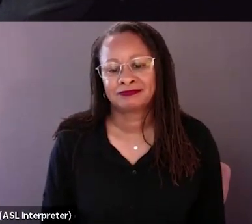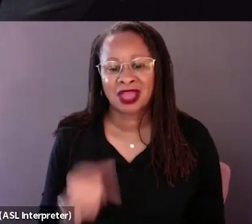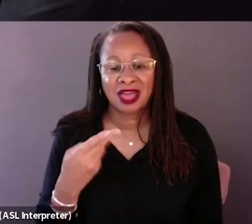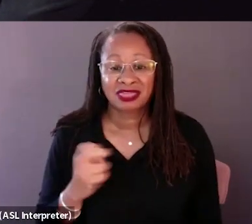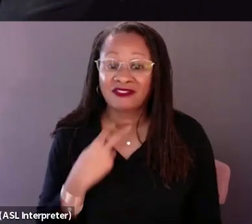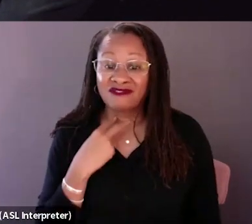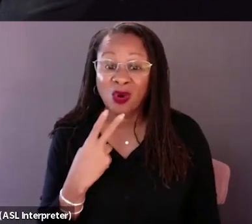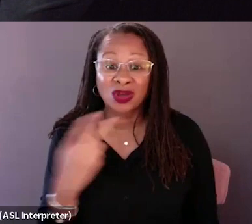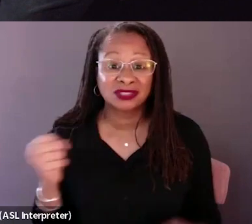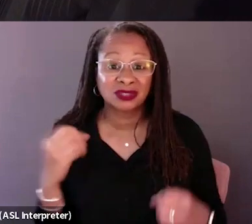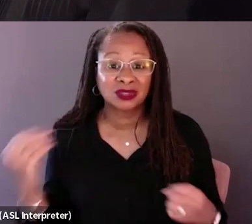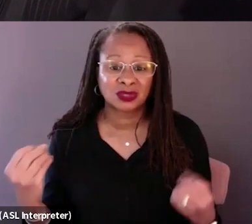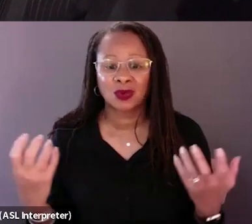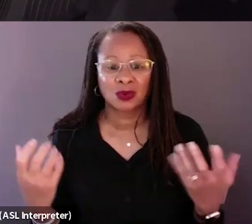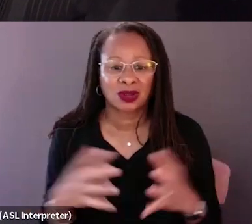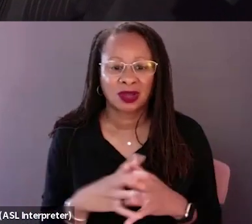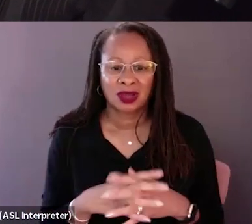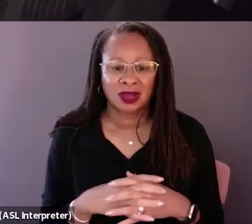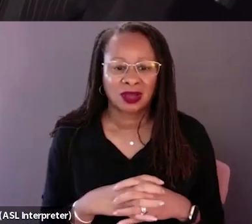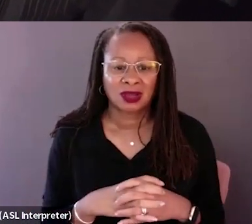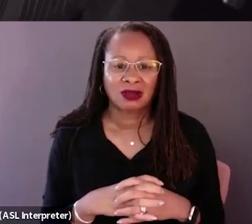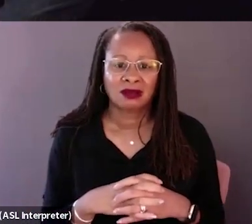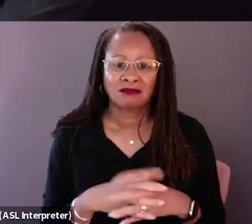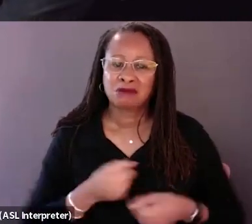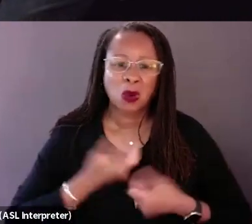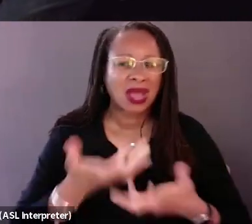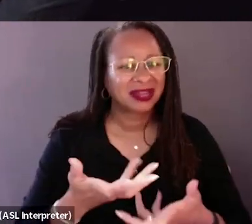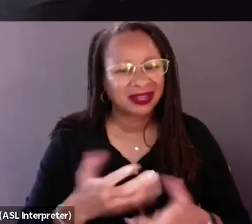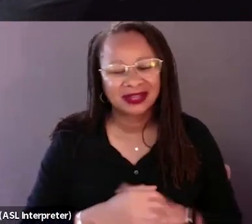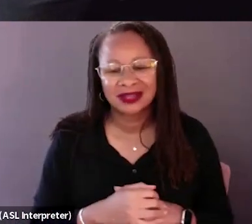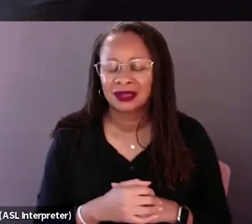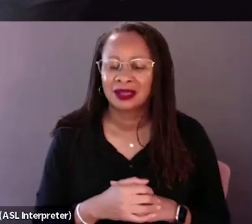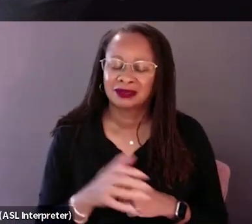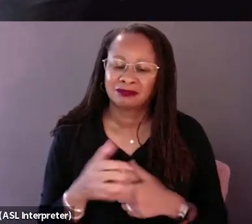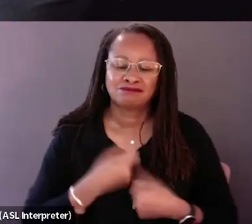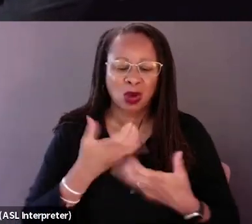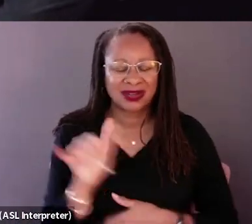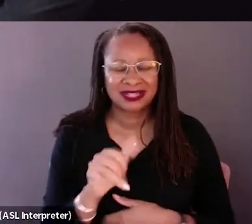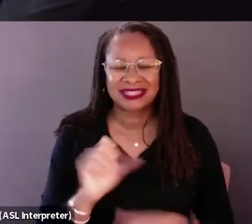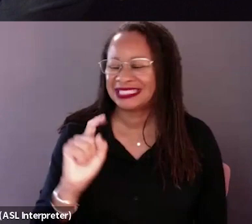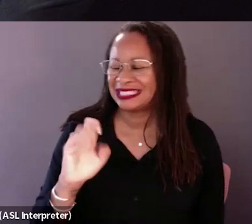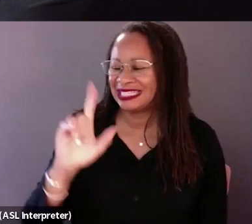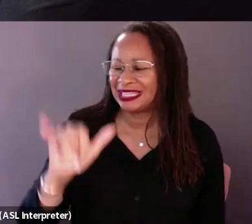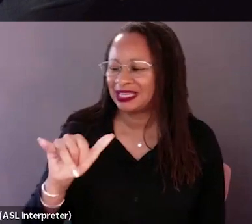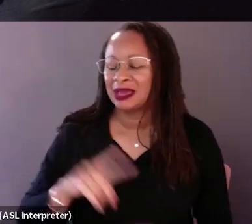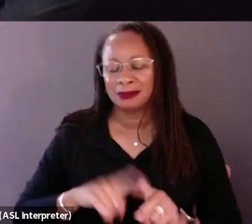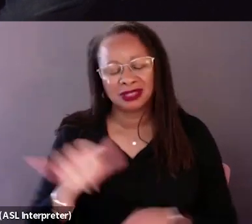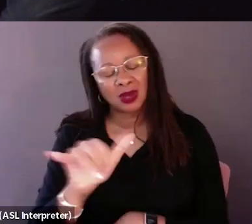how would you describe that voice? Lyrical, poetic. It is poetic. It's steely, but it's also kind of